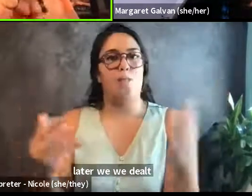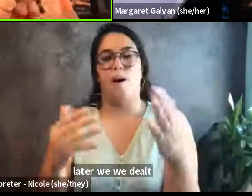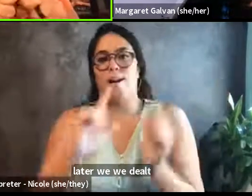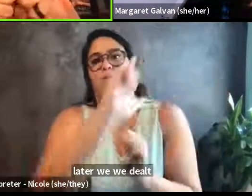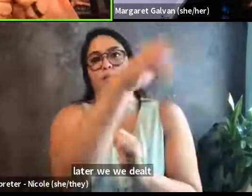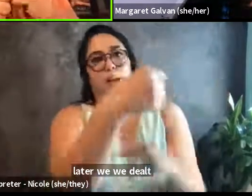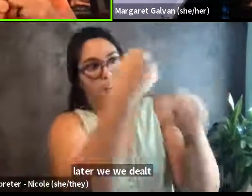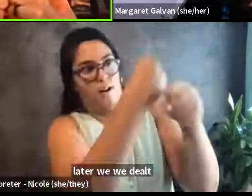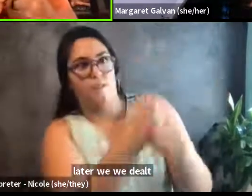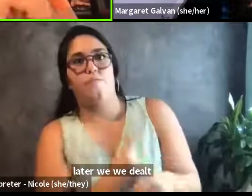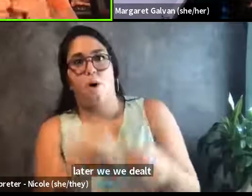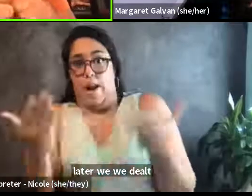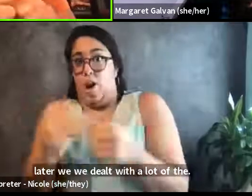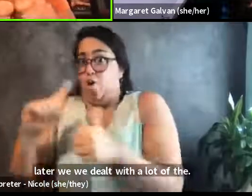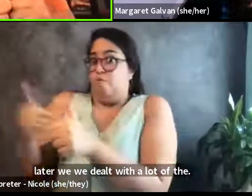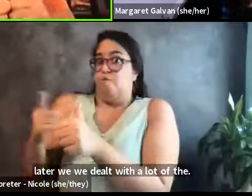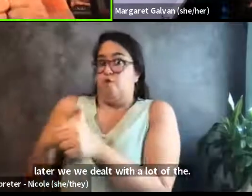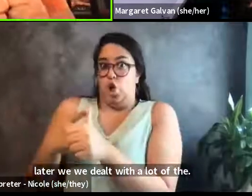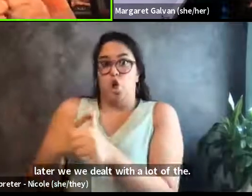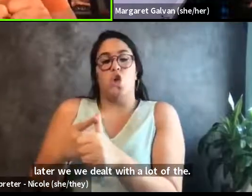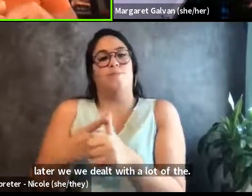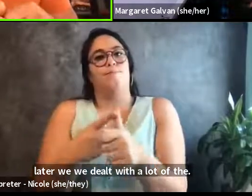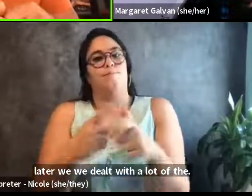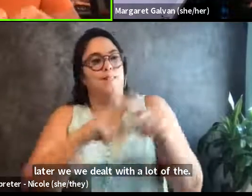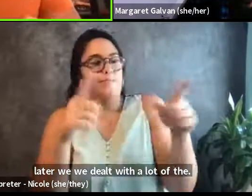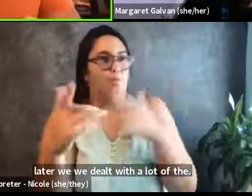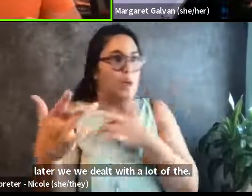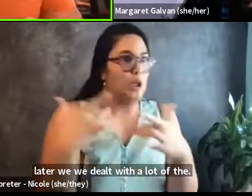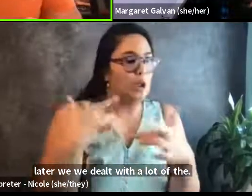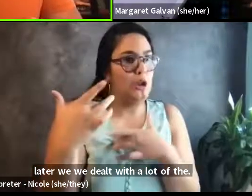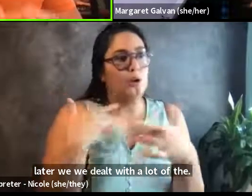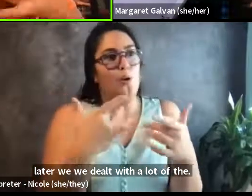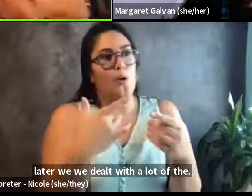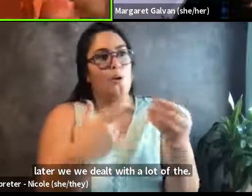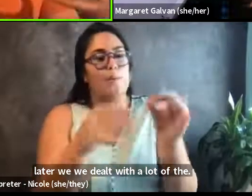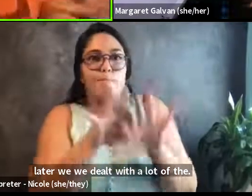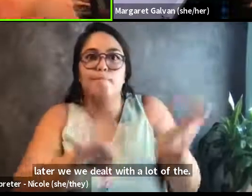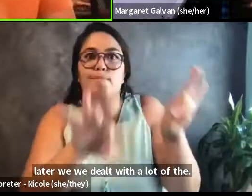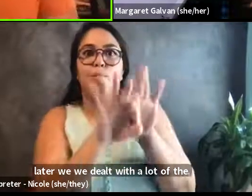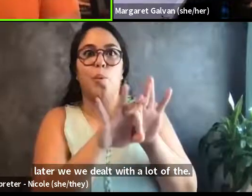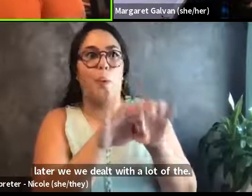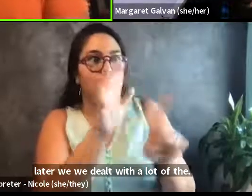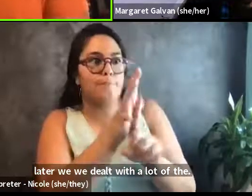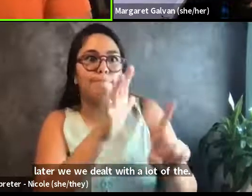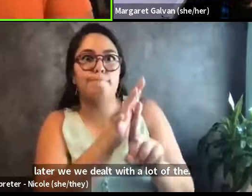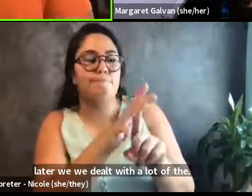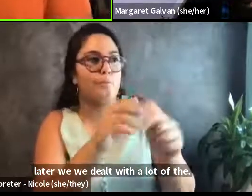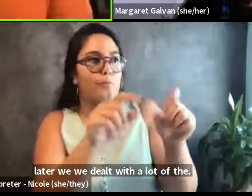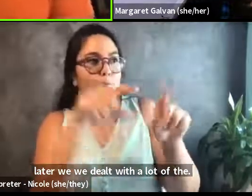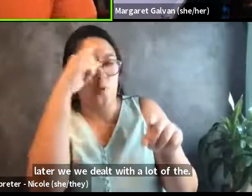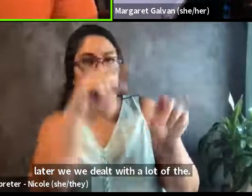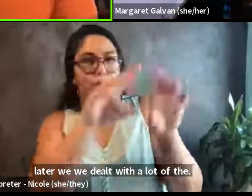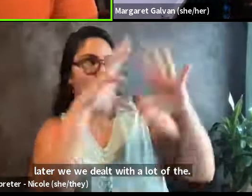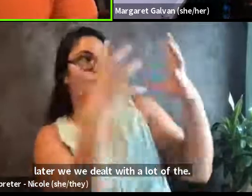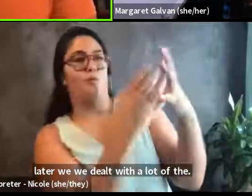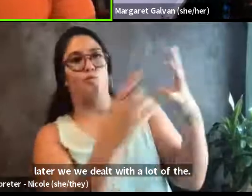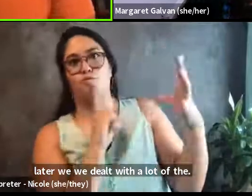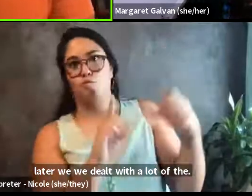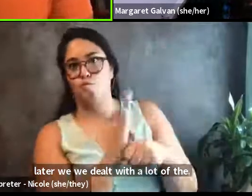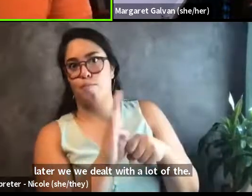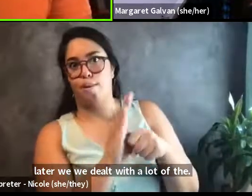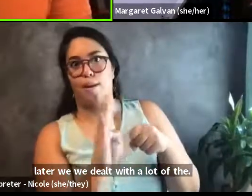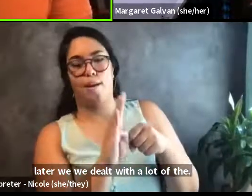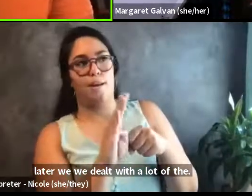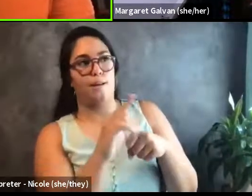of the, um, the concerns that, that would be so, um, important and prominent sort of globally, um, um, later.